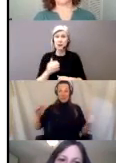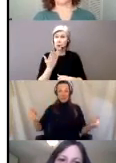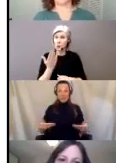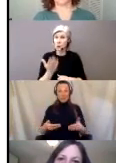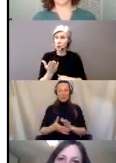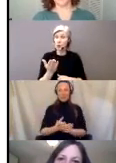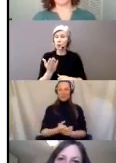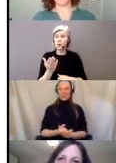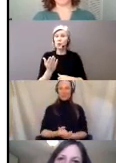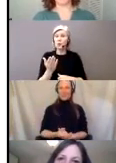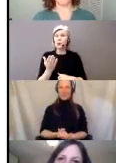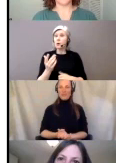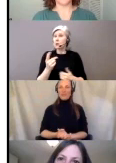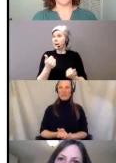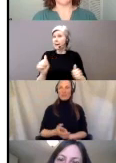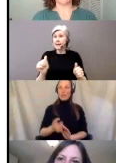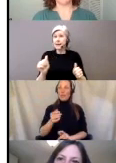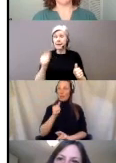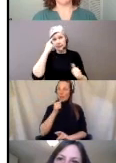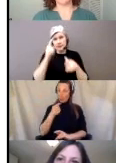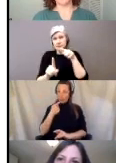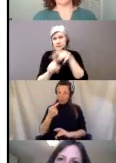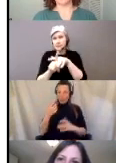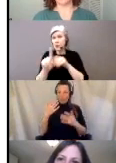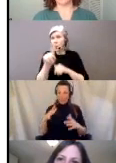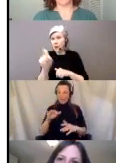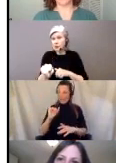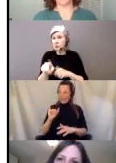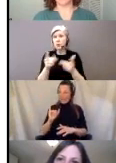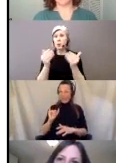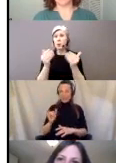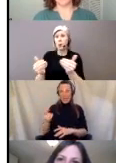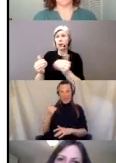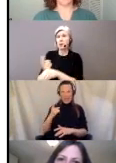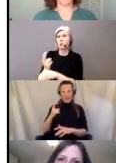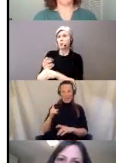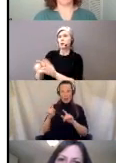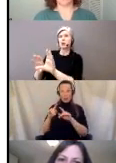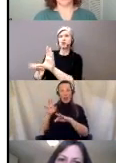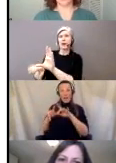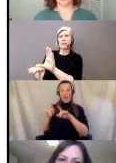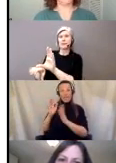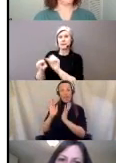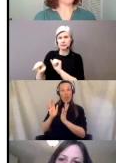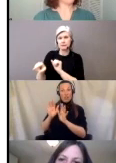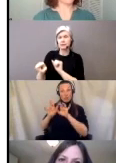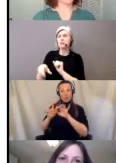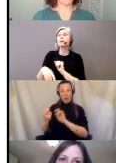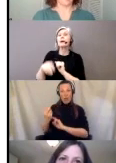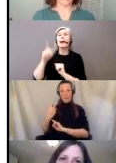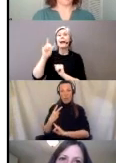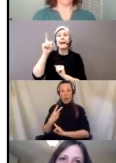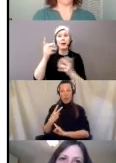in the chat box, and we will do our best to get to everyone's questions at the end of the presentation.